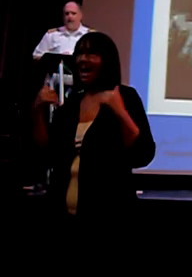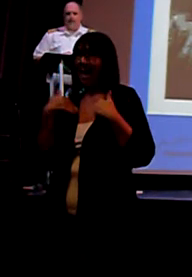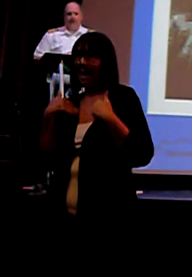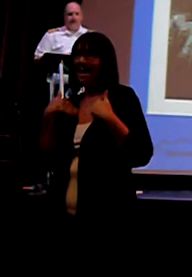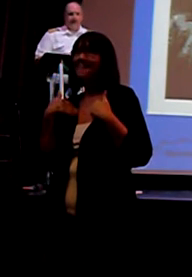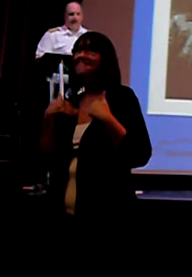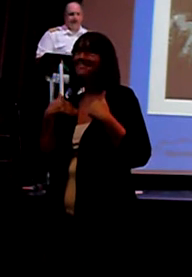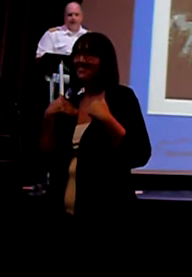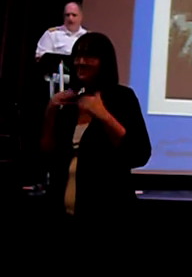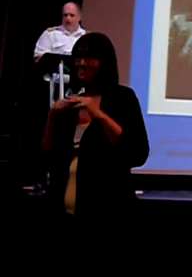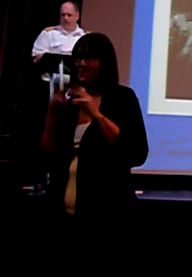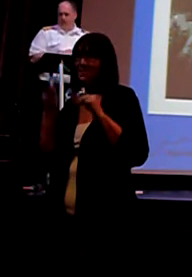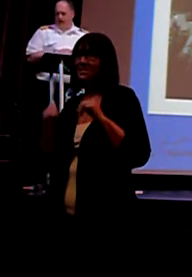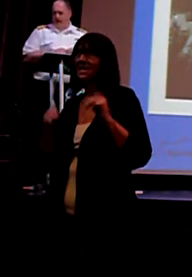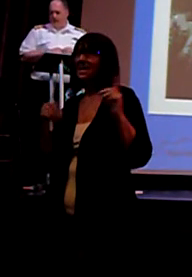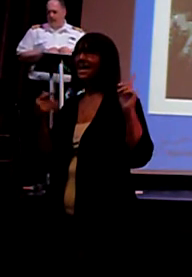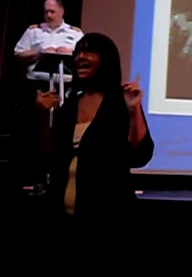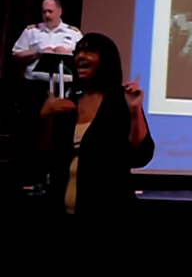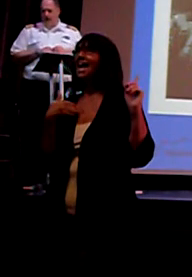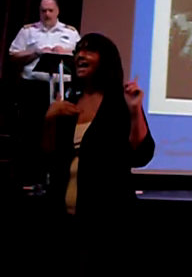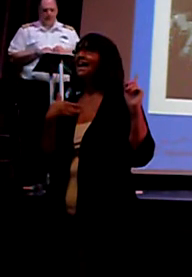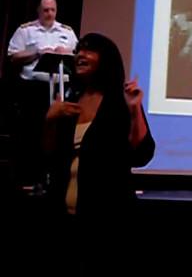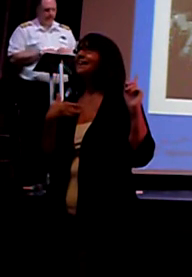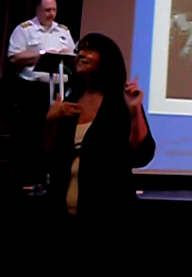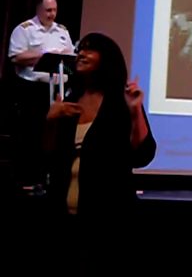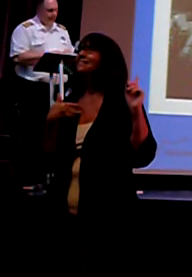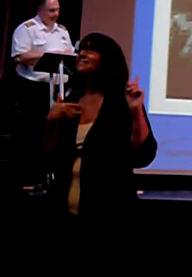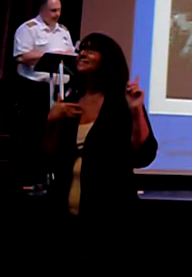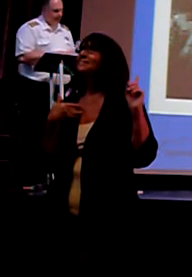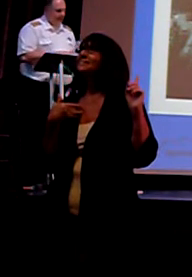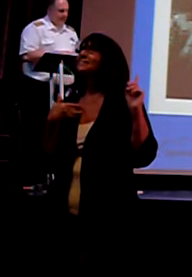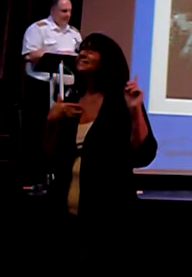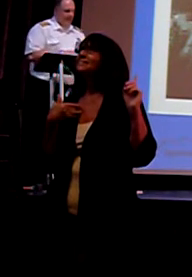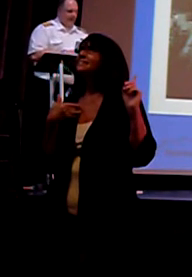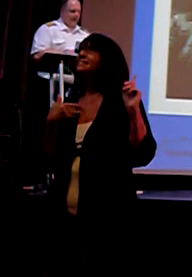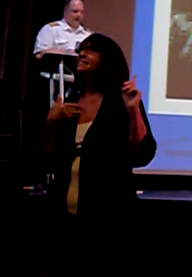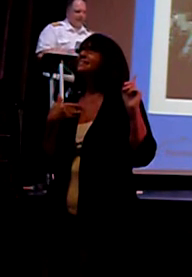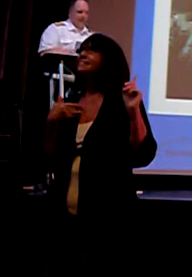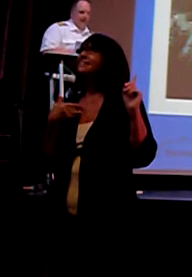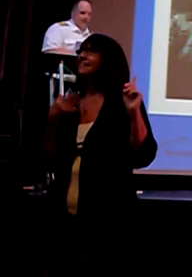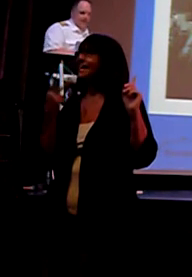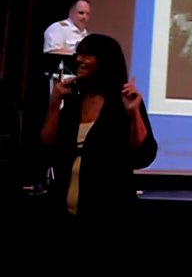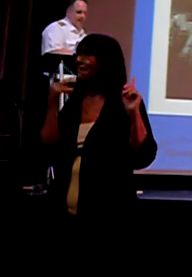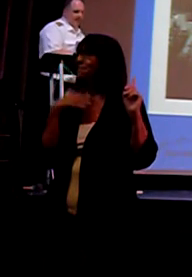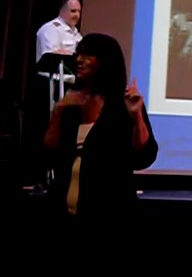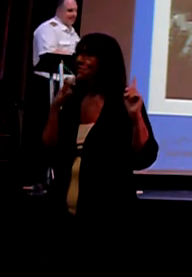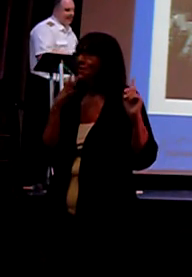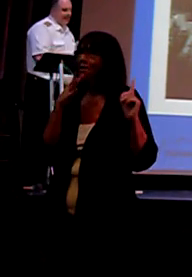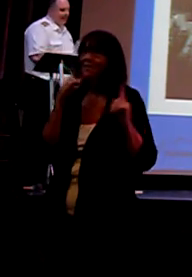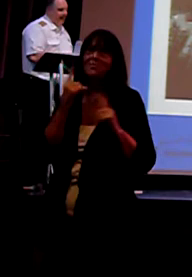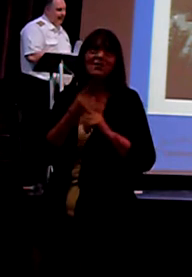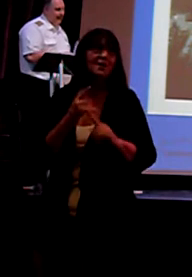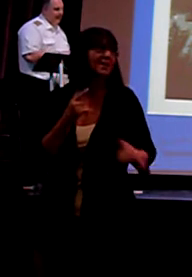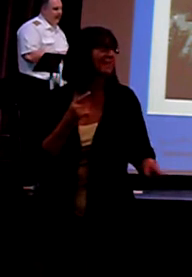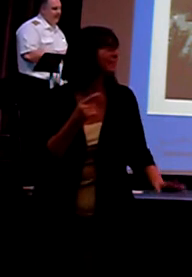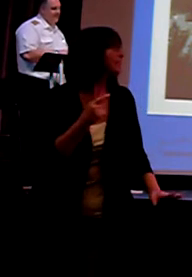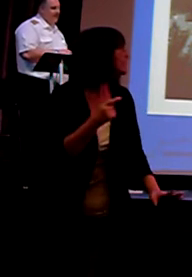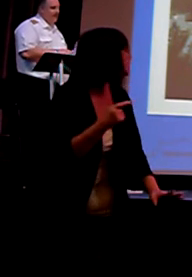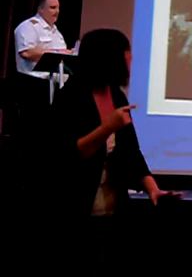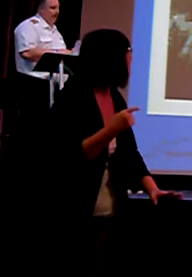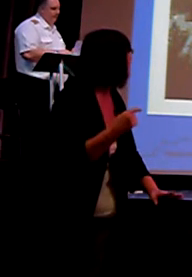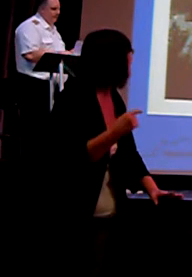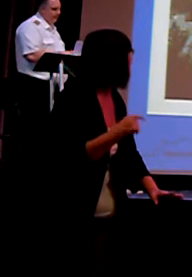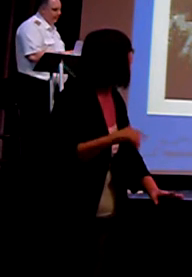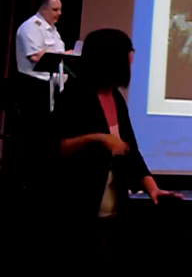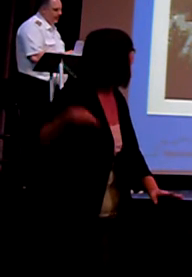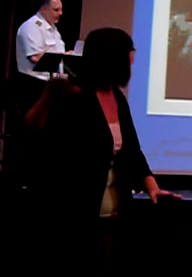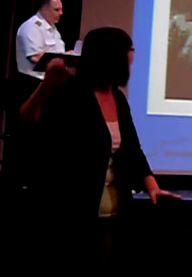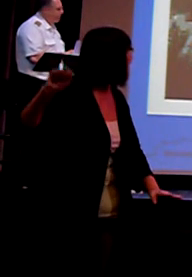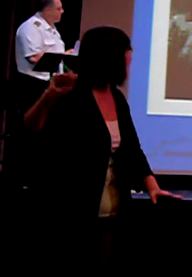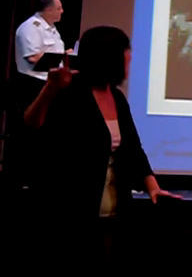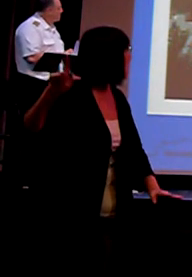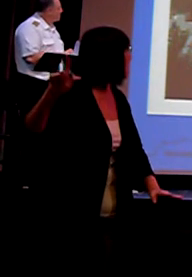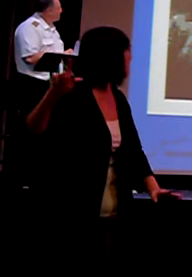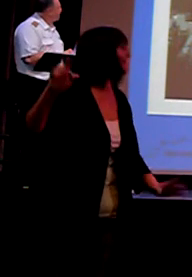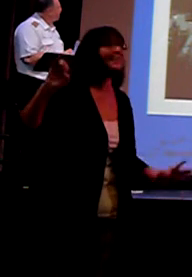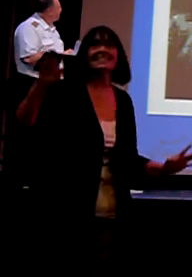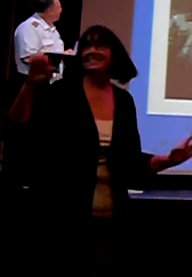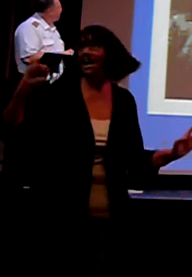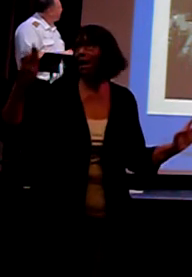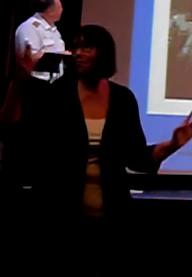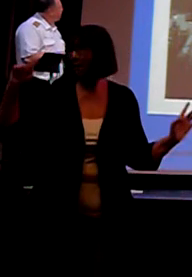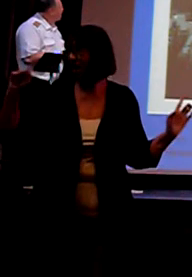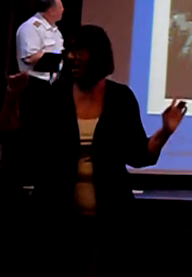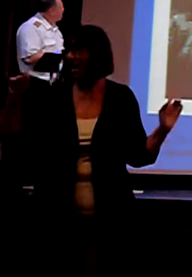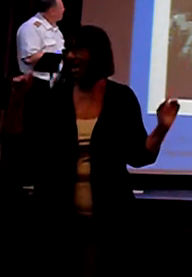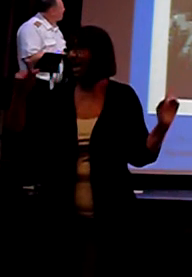And here we have the see if I can pronounce it better, the Alcazaba, which is